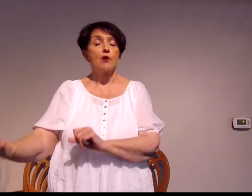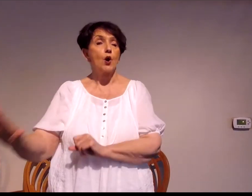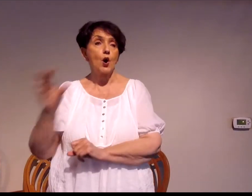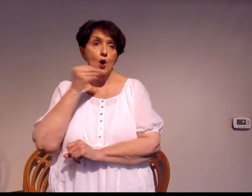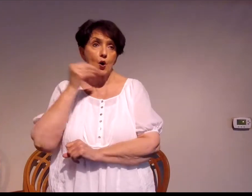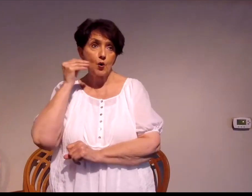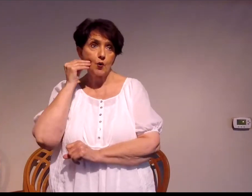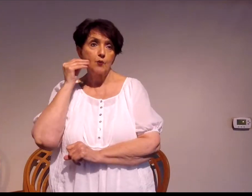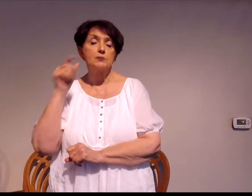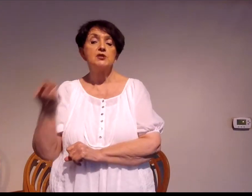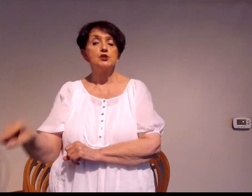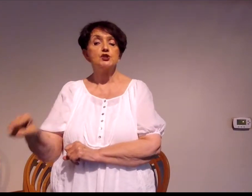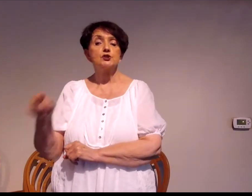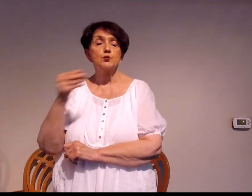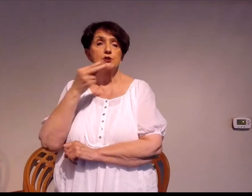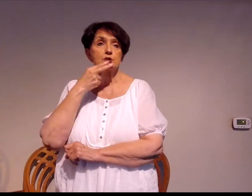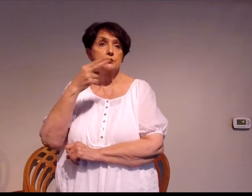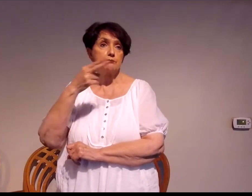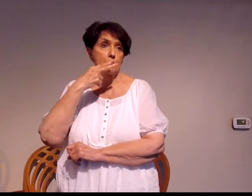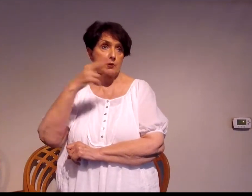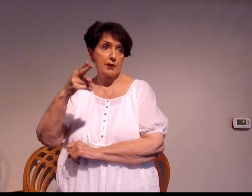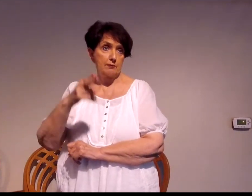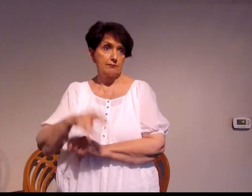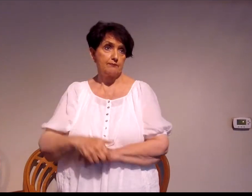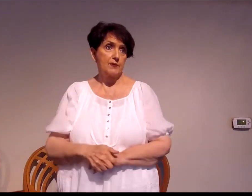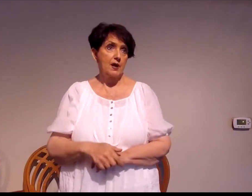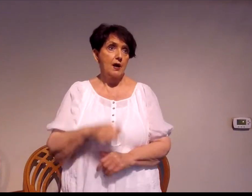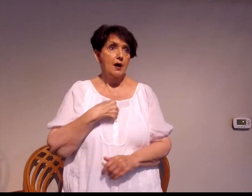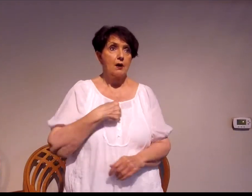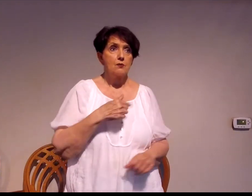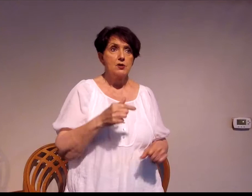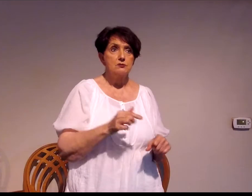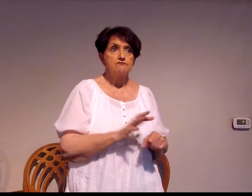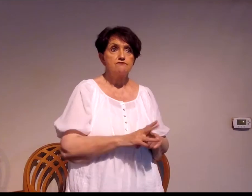smoking. I was furious.